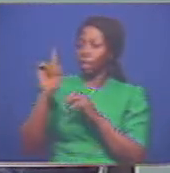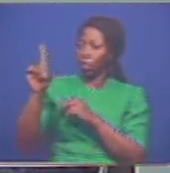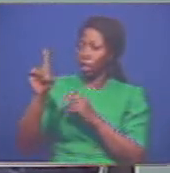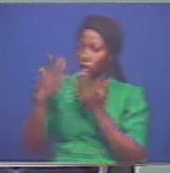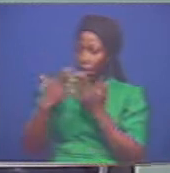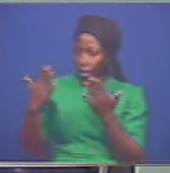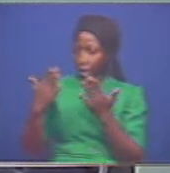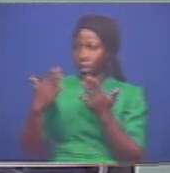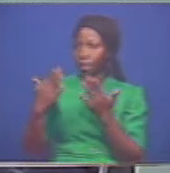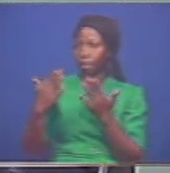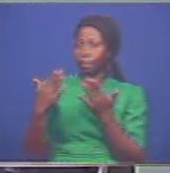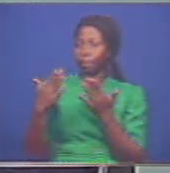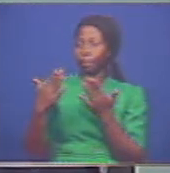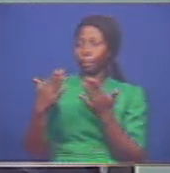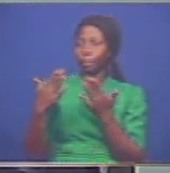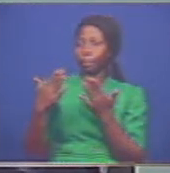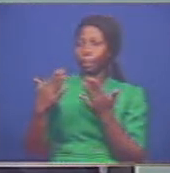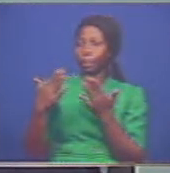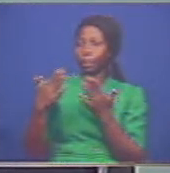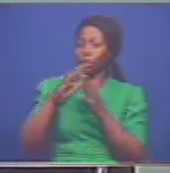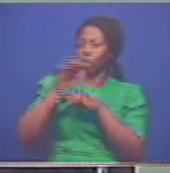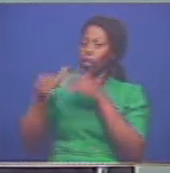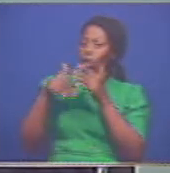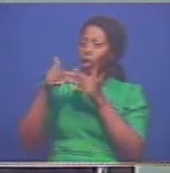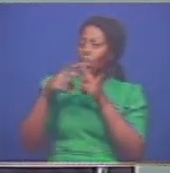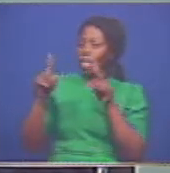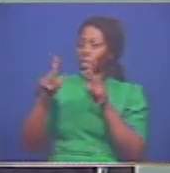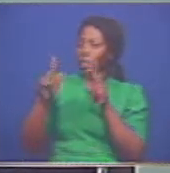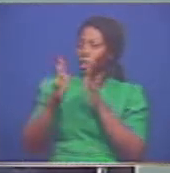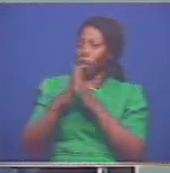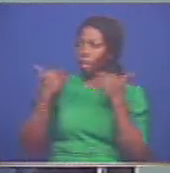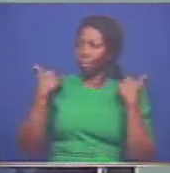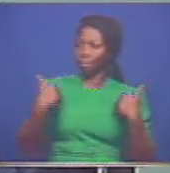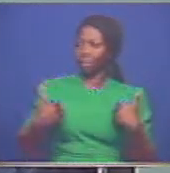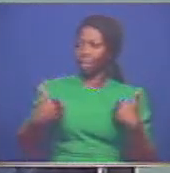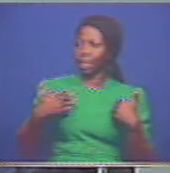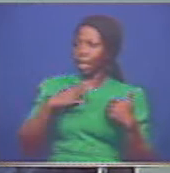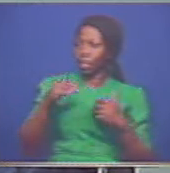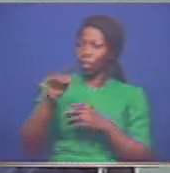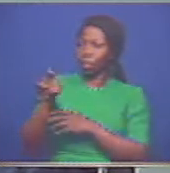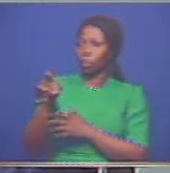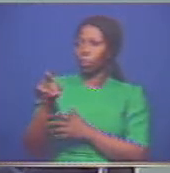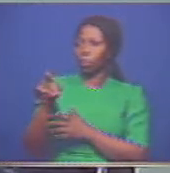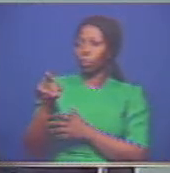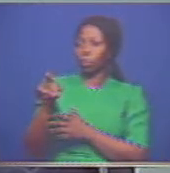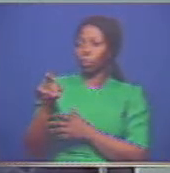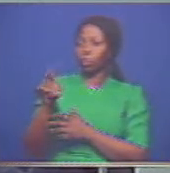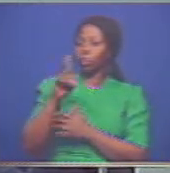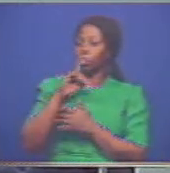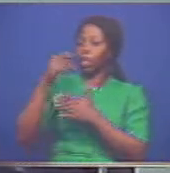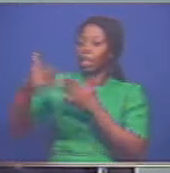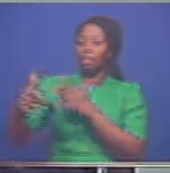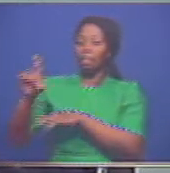are, it all starts with me and you. So by the end of every